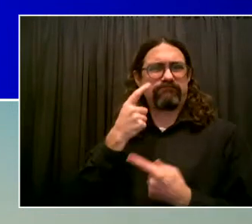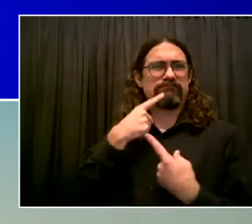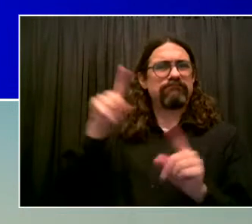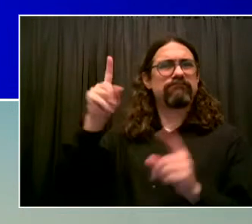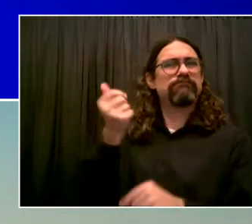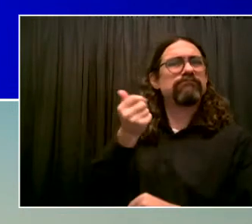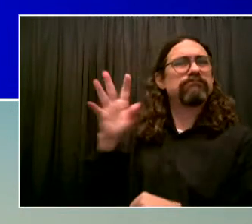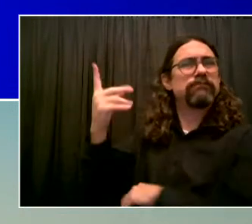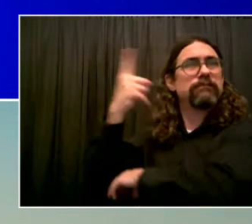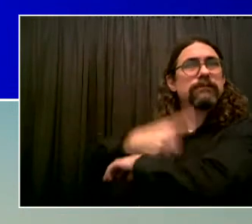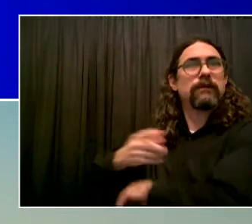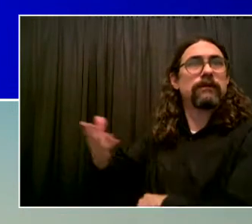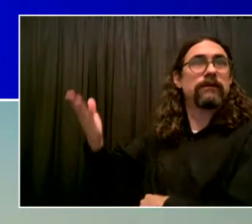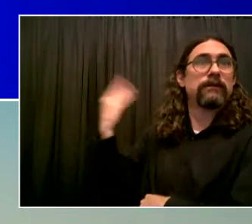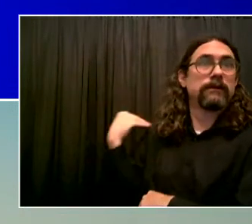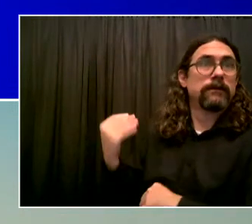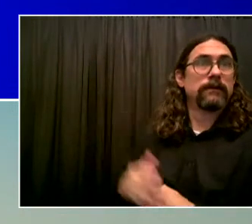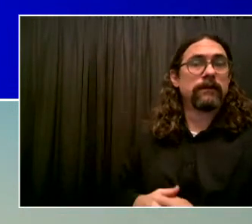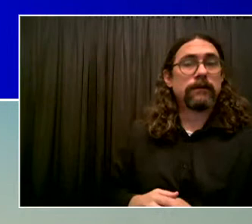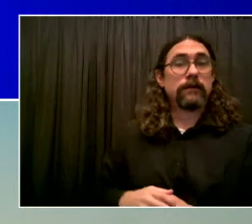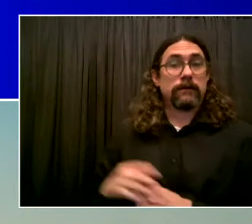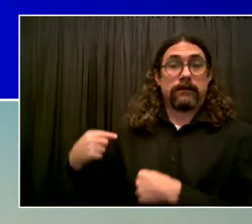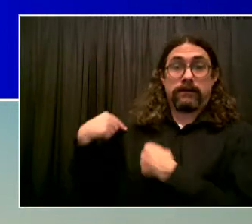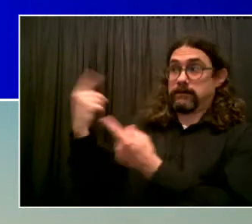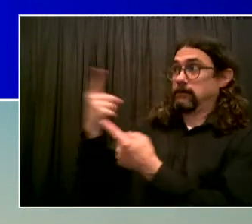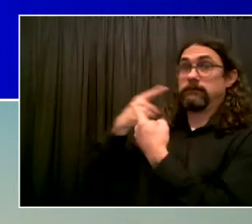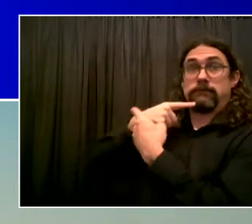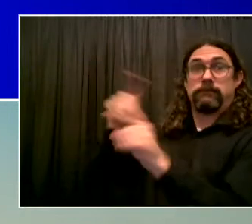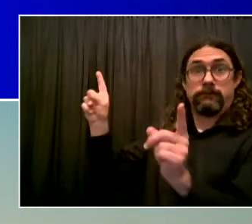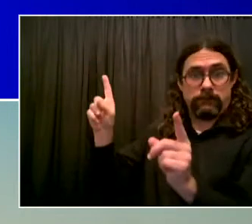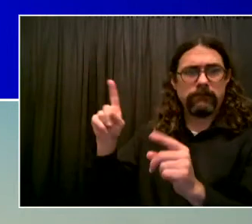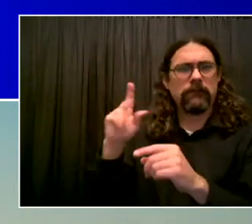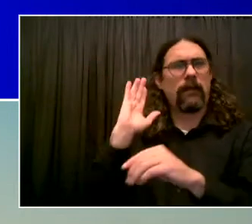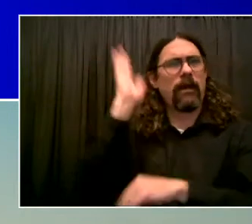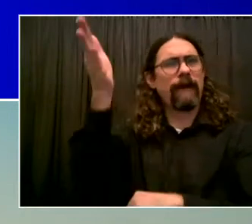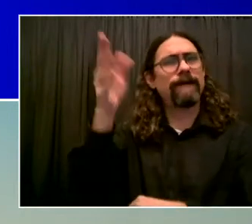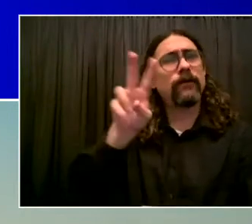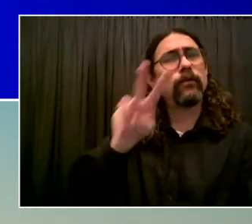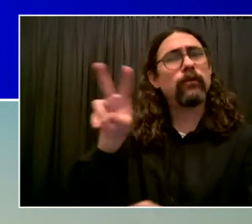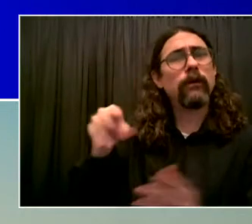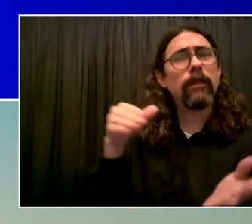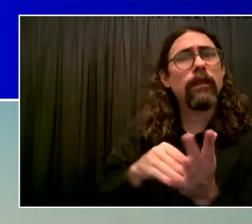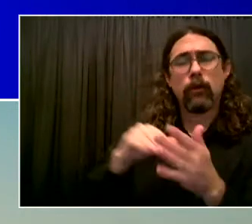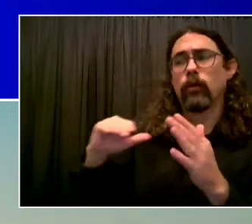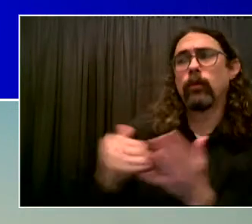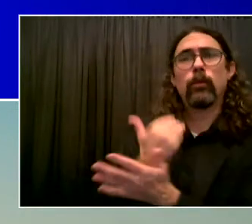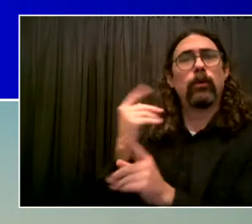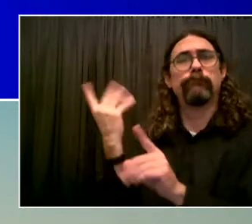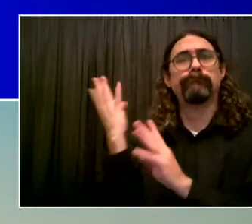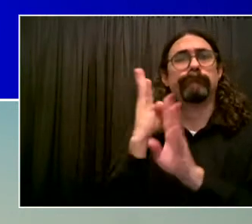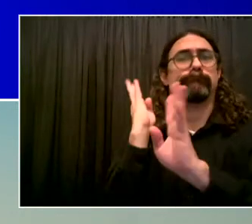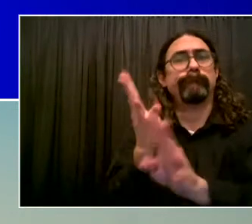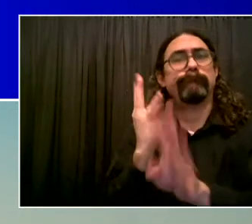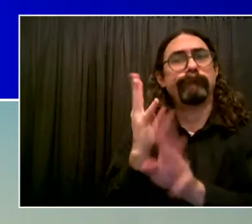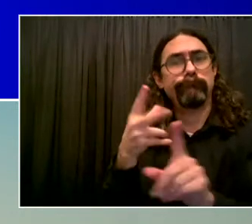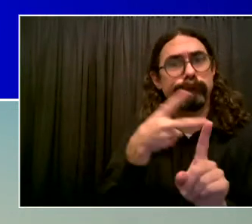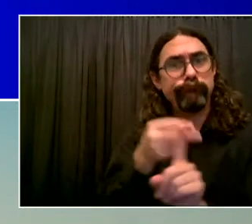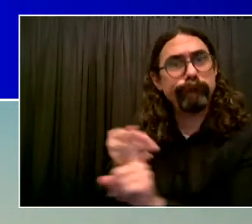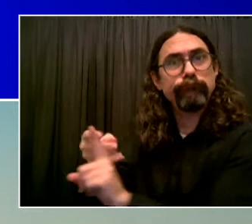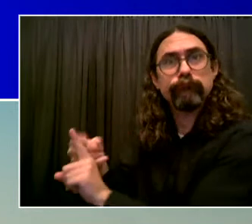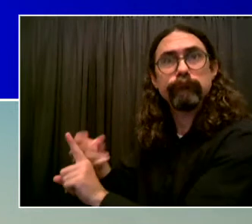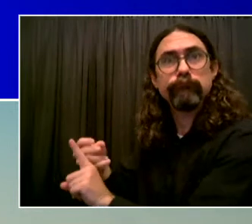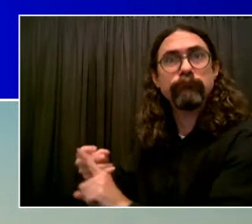22,472 new vaccinations among our city employees. Just over the weekend, after the 5 p.m.